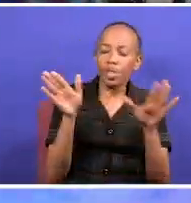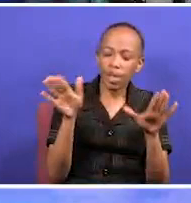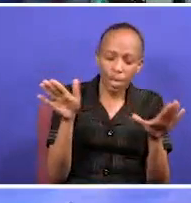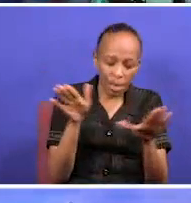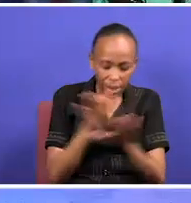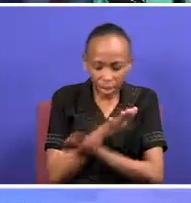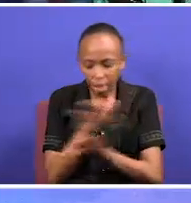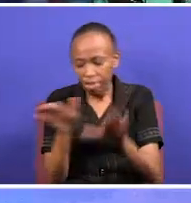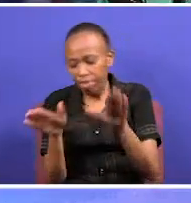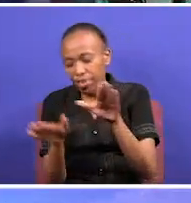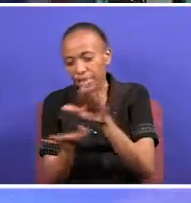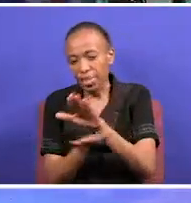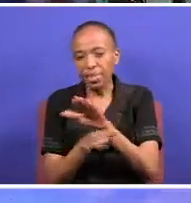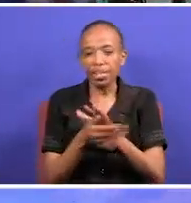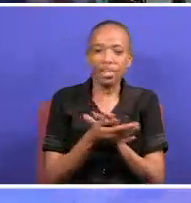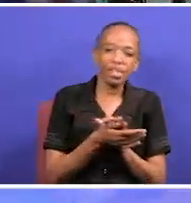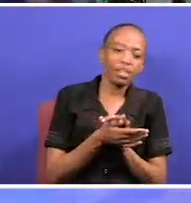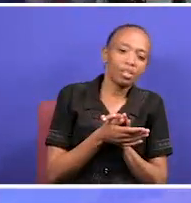zote duniani